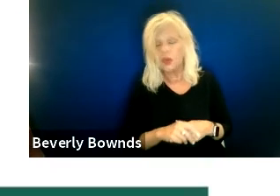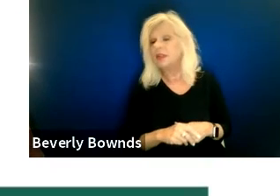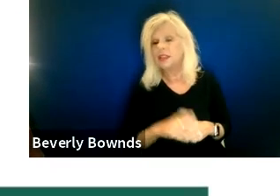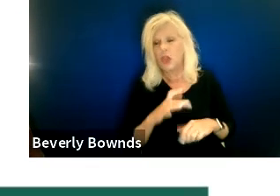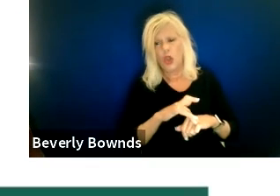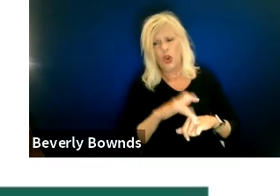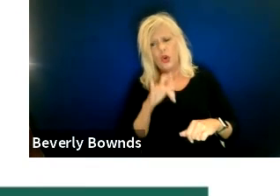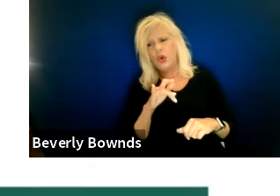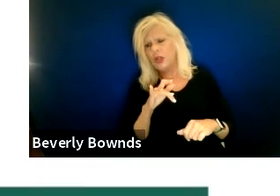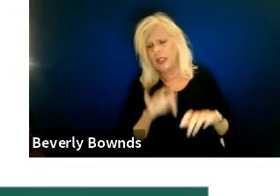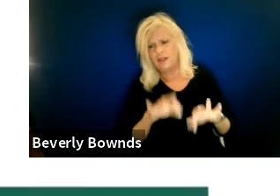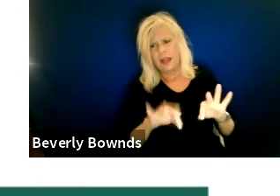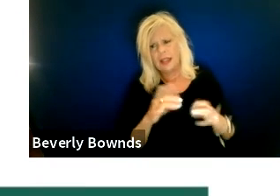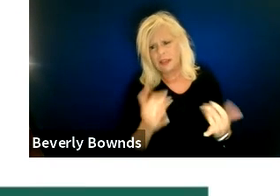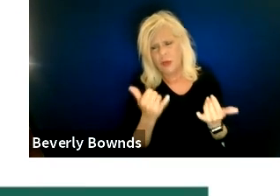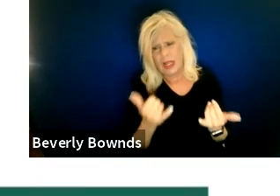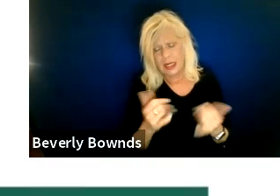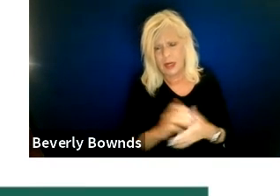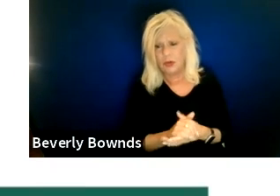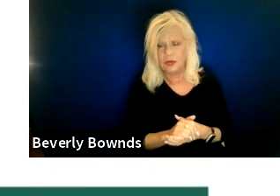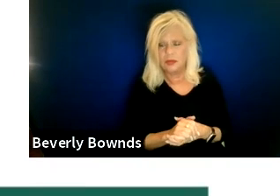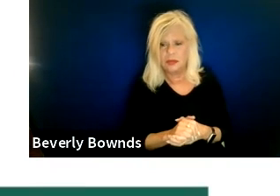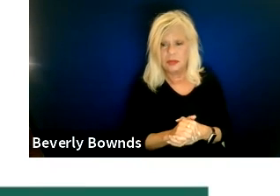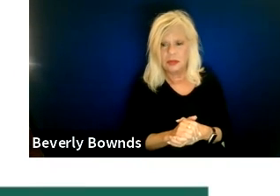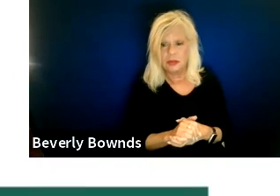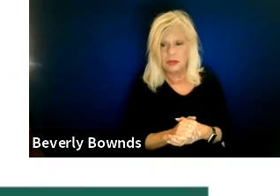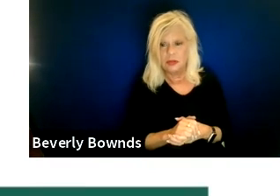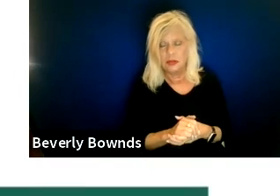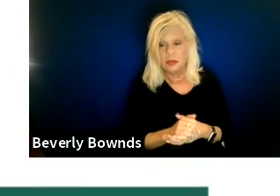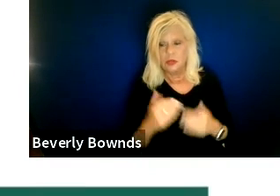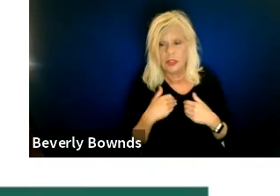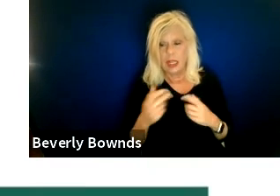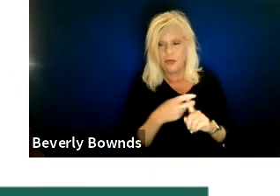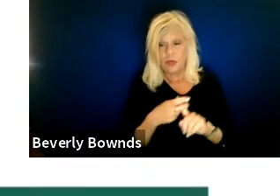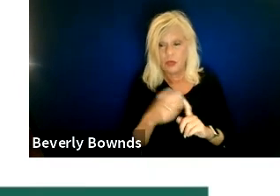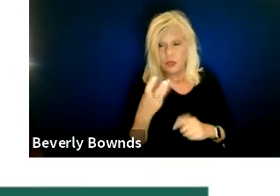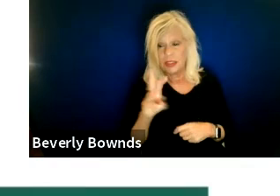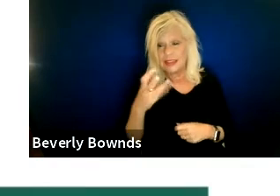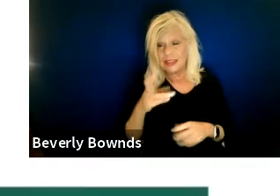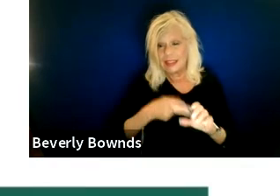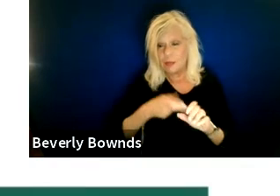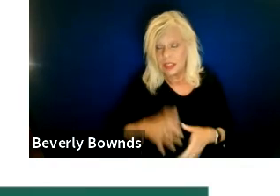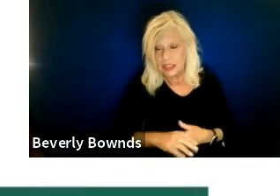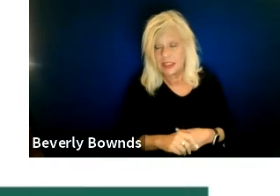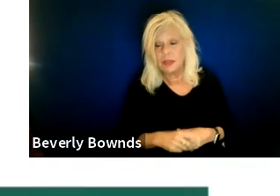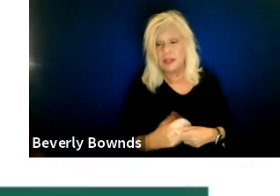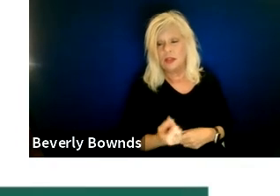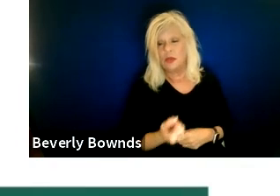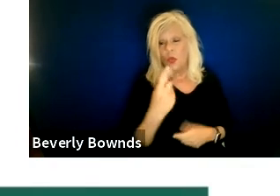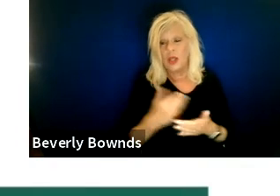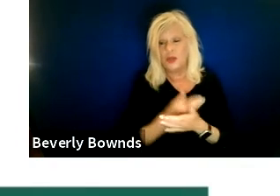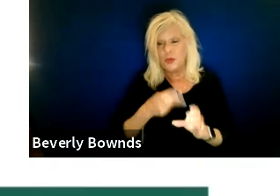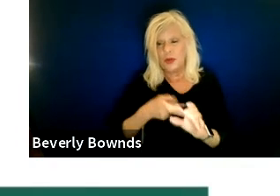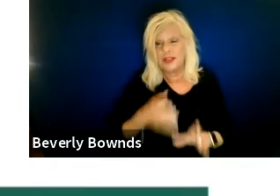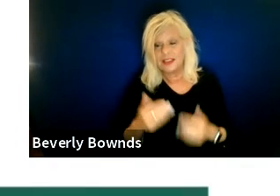on in this stage, have recruited, actually we have recruited 16 participants. We had one new